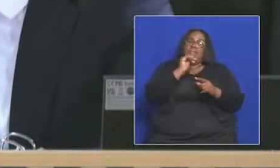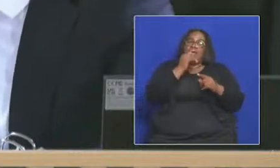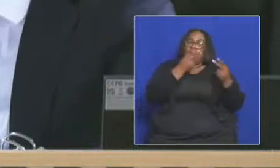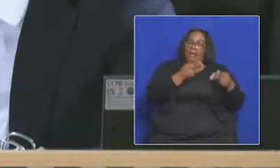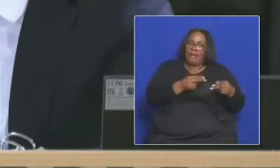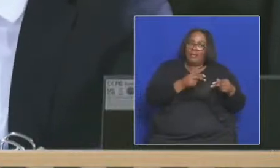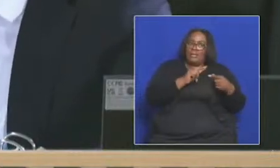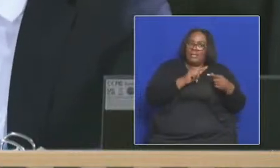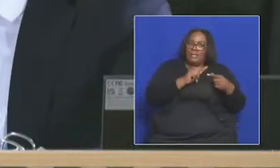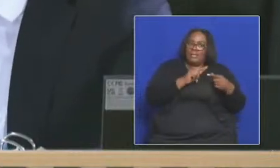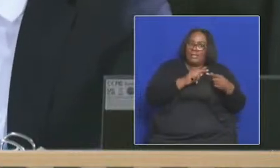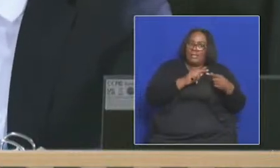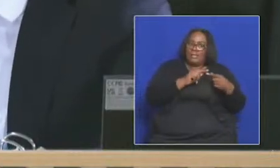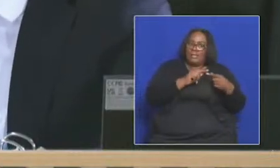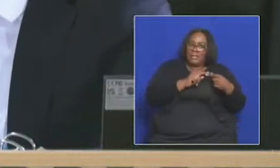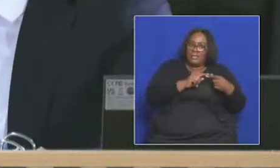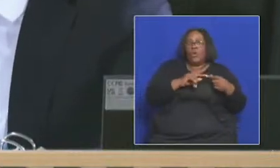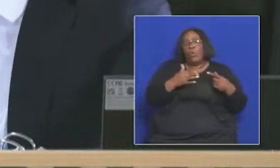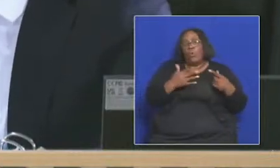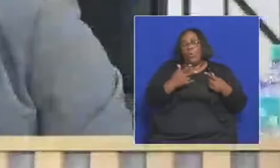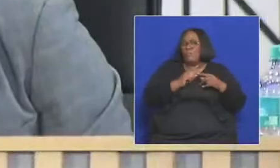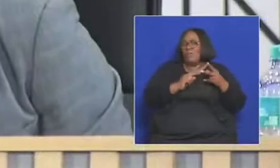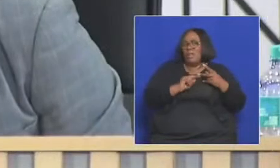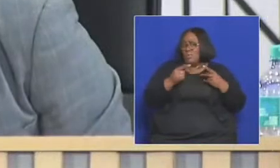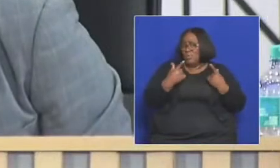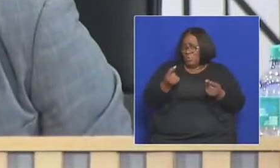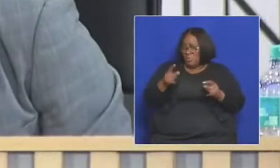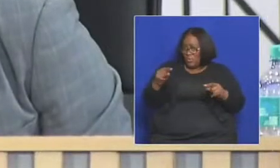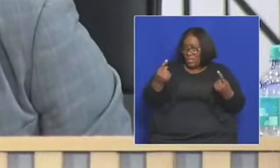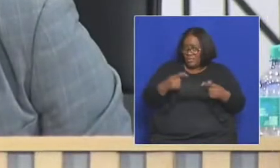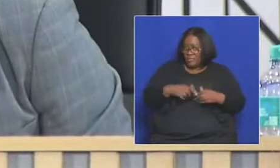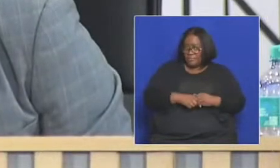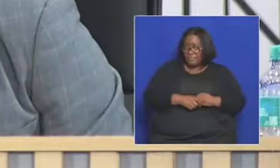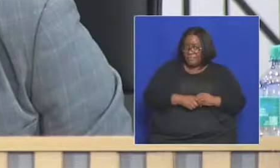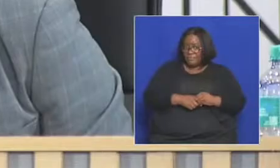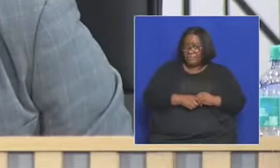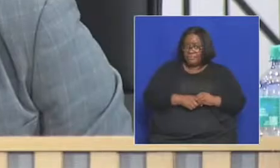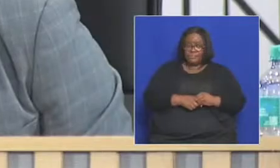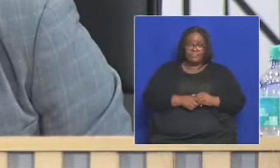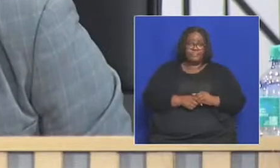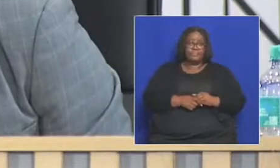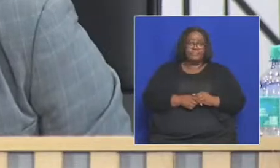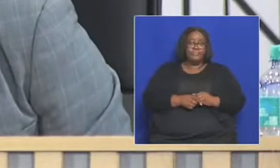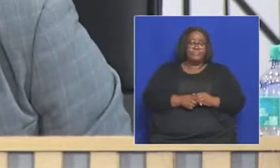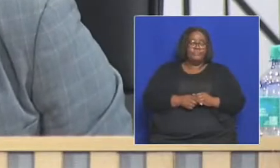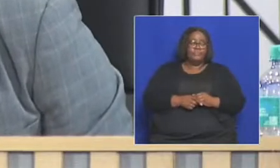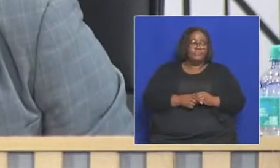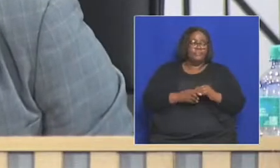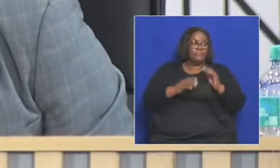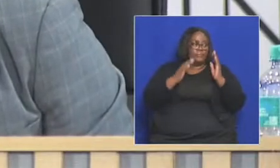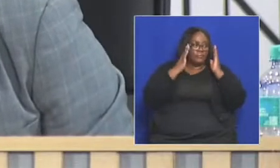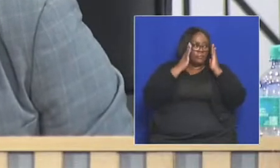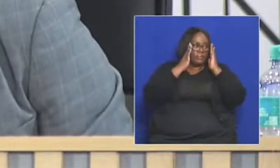companies. Are you not able to do that? Now, Commissioner Baloy, I